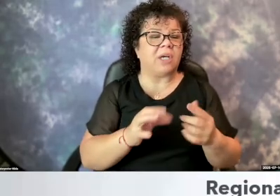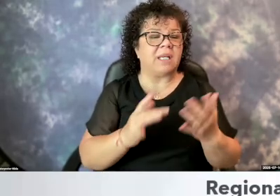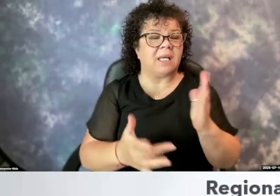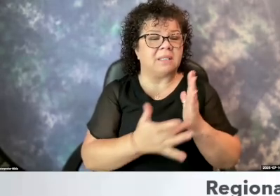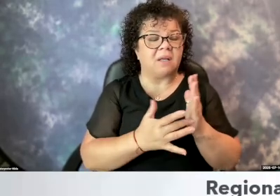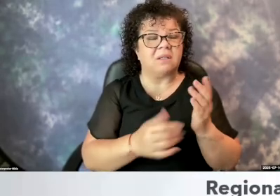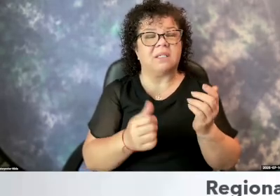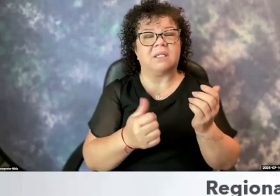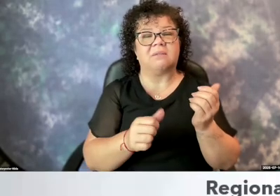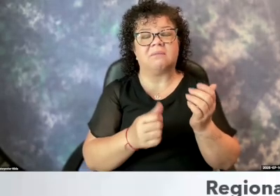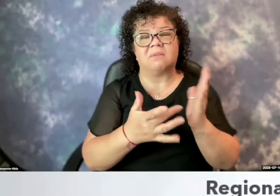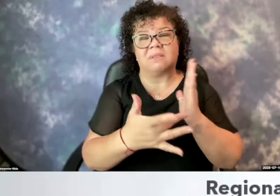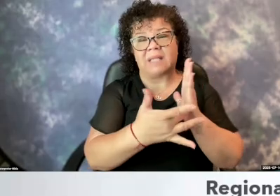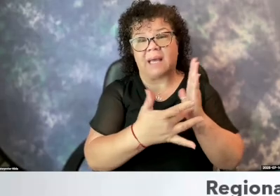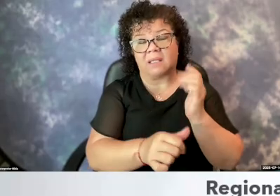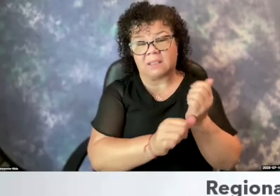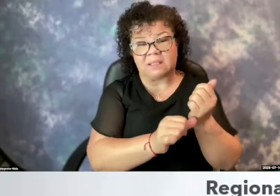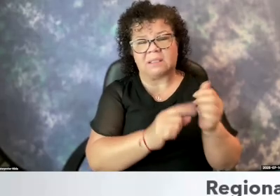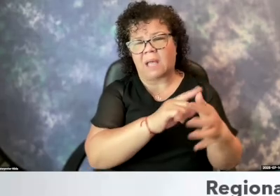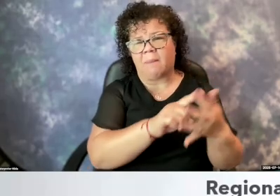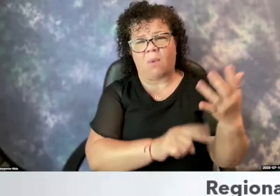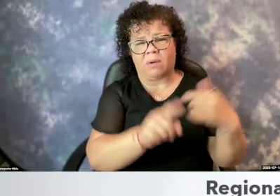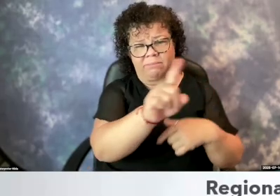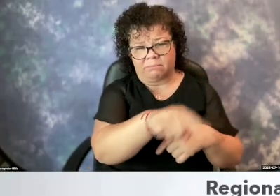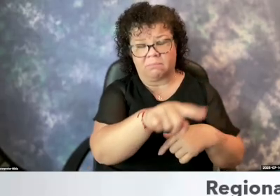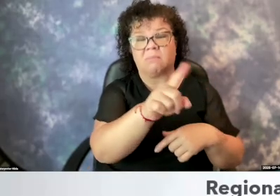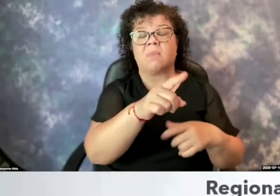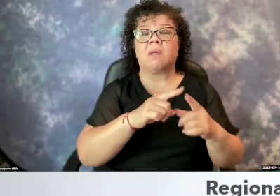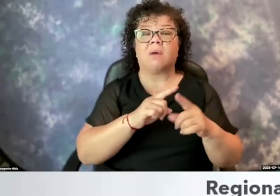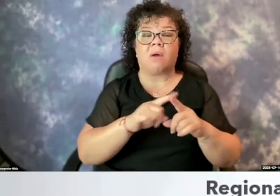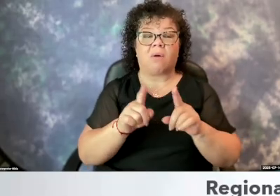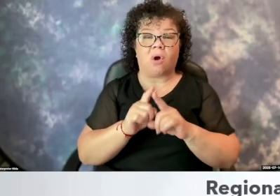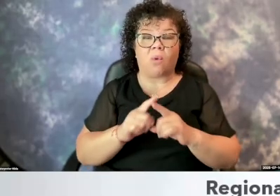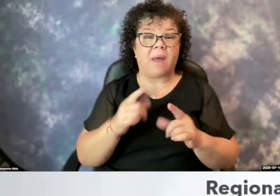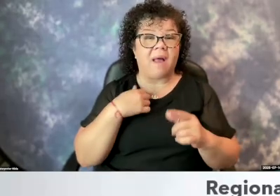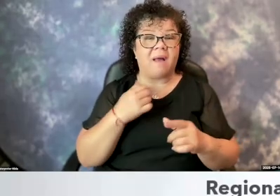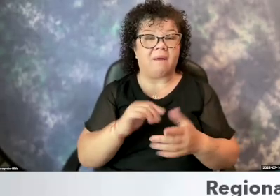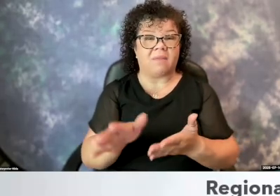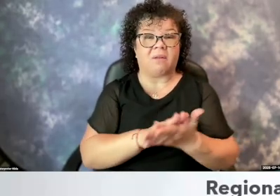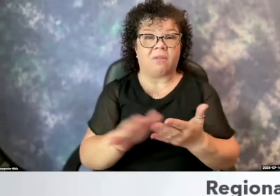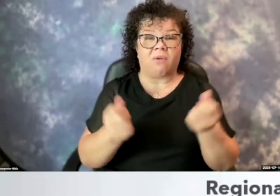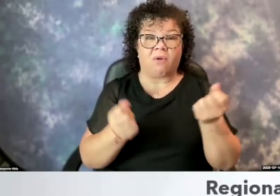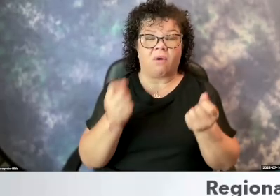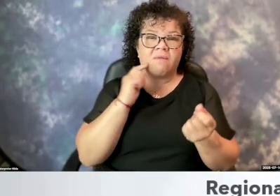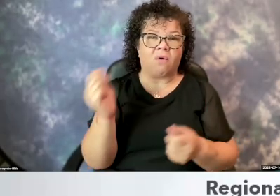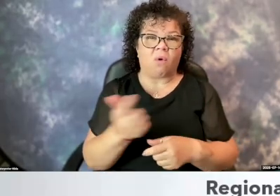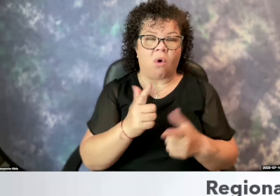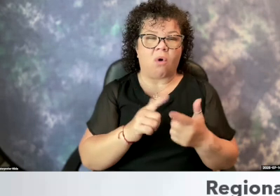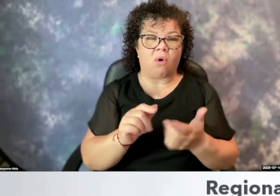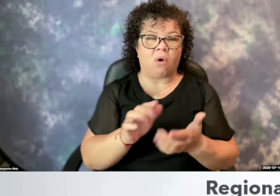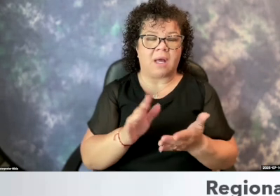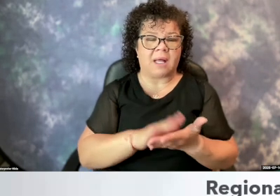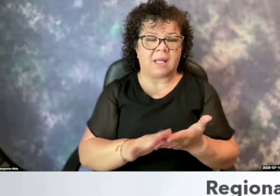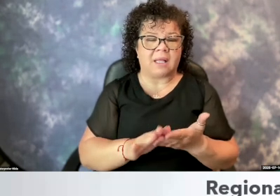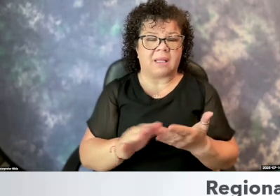include needs-based models, application prioritization, technical assistance, and more. The projects in this